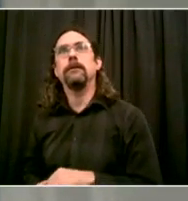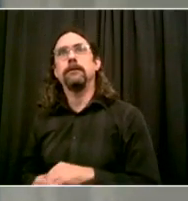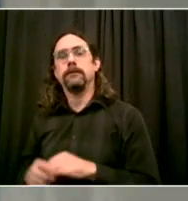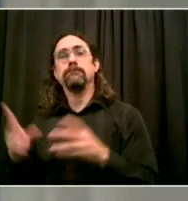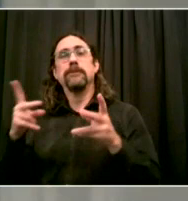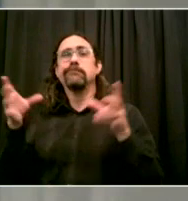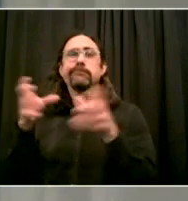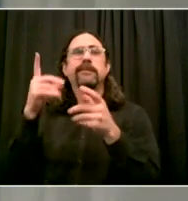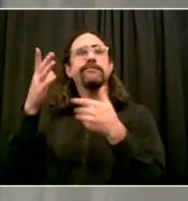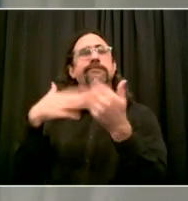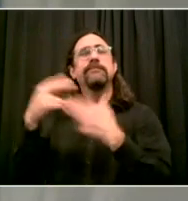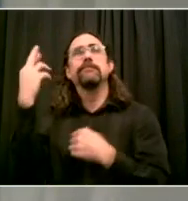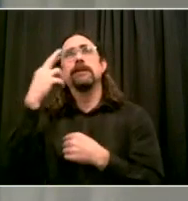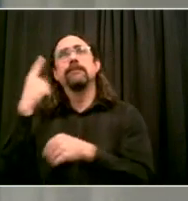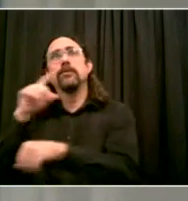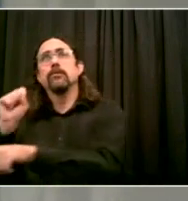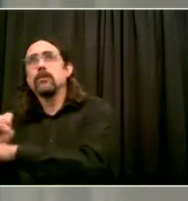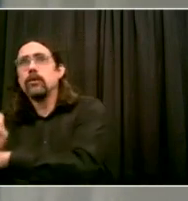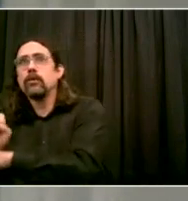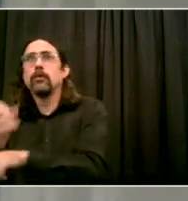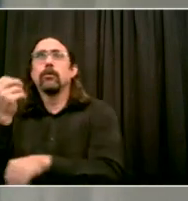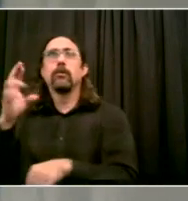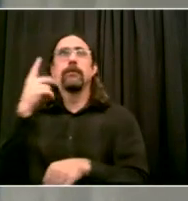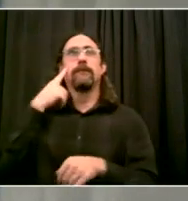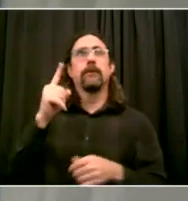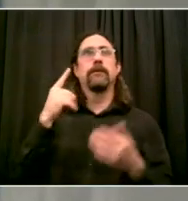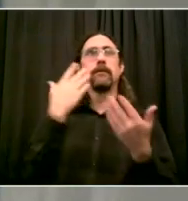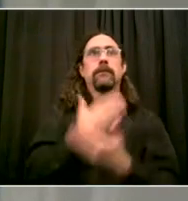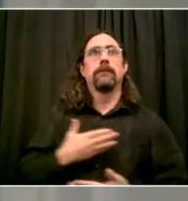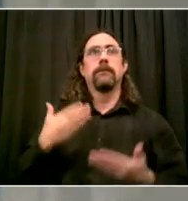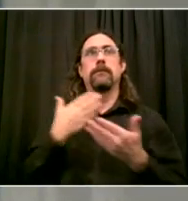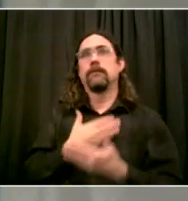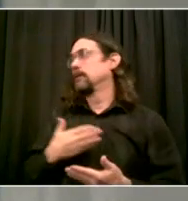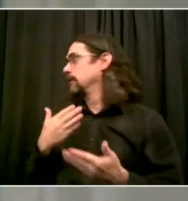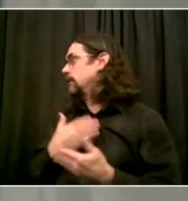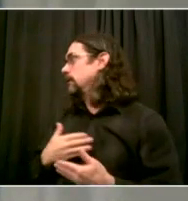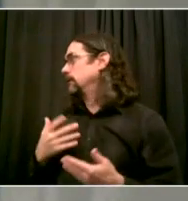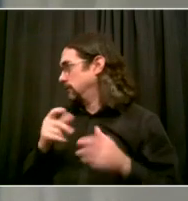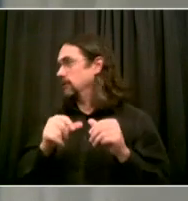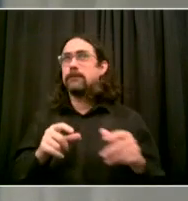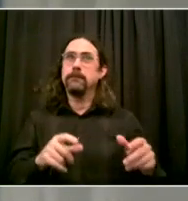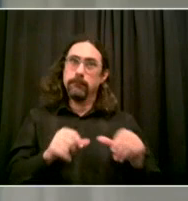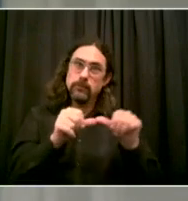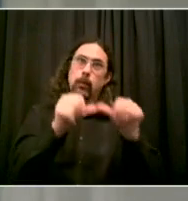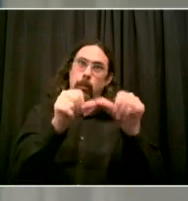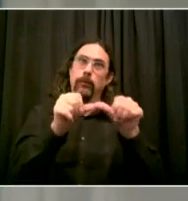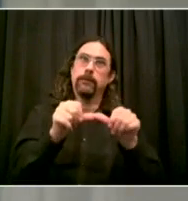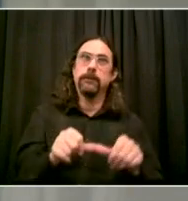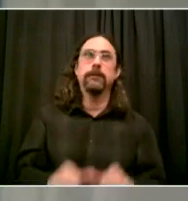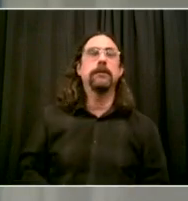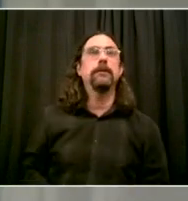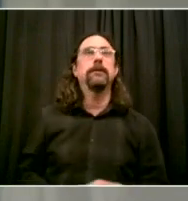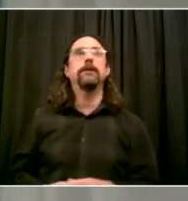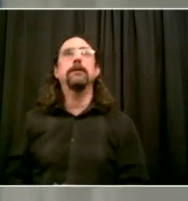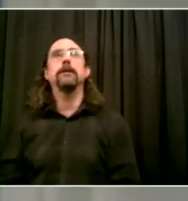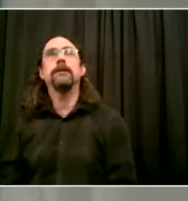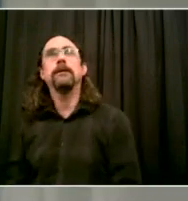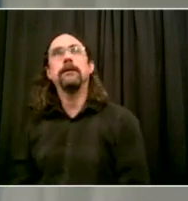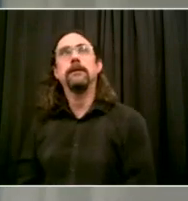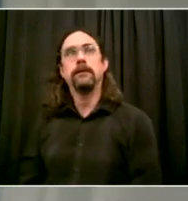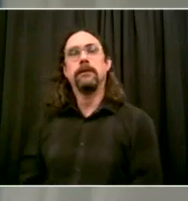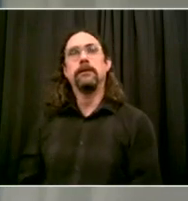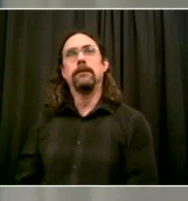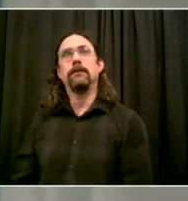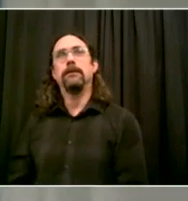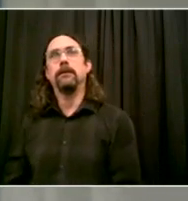particularly during the cooler months, because the air is drier and because people are more likely to gather